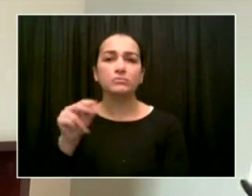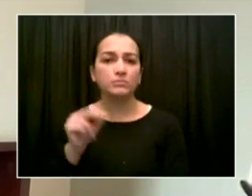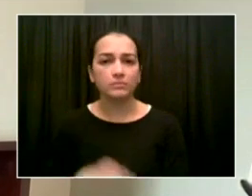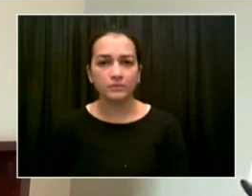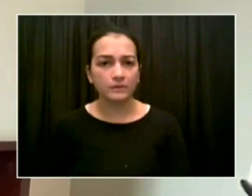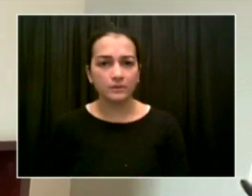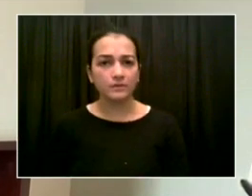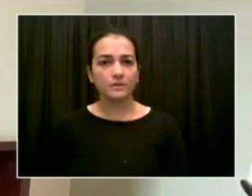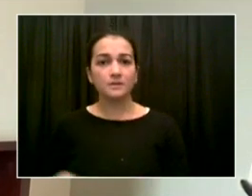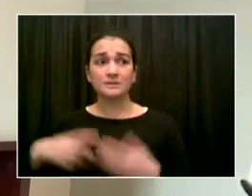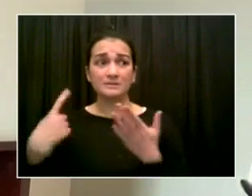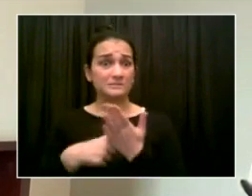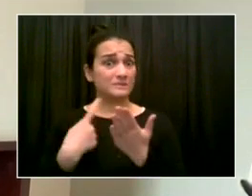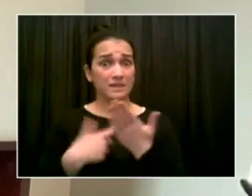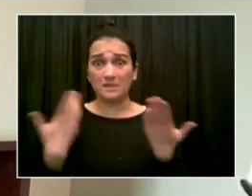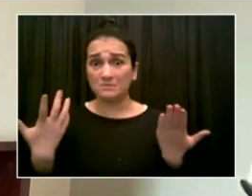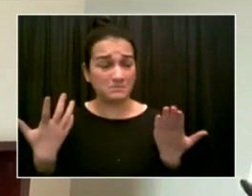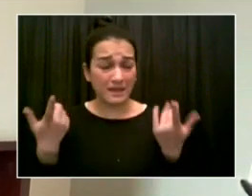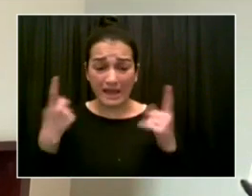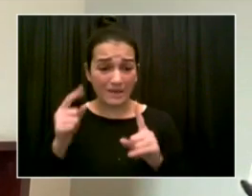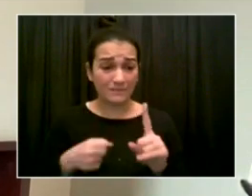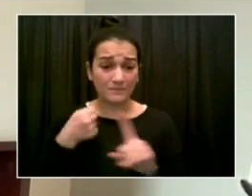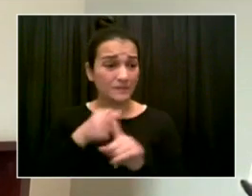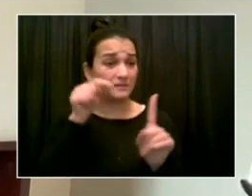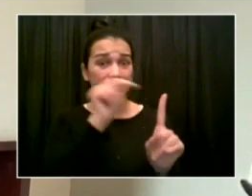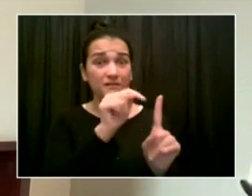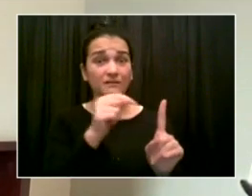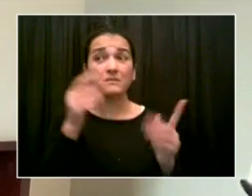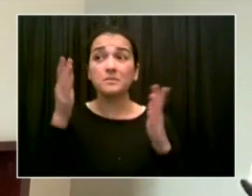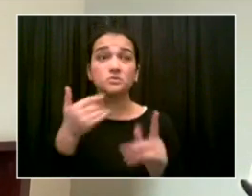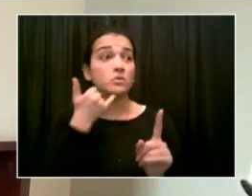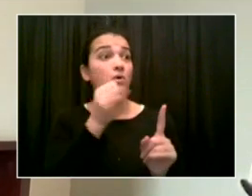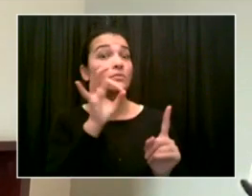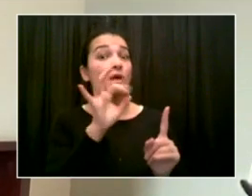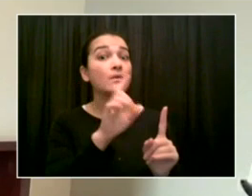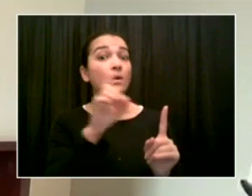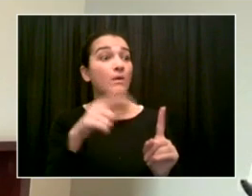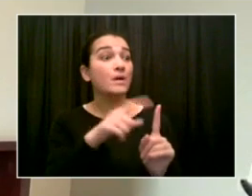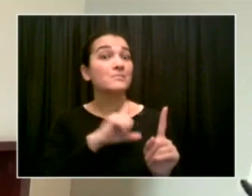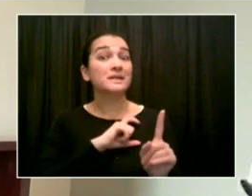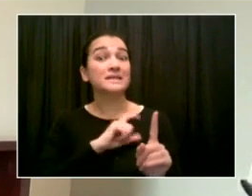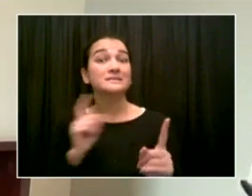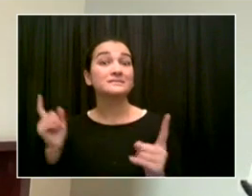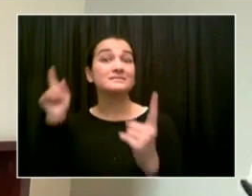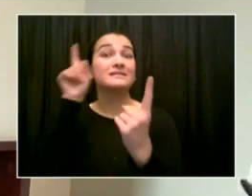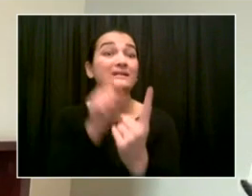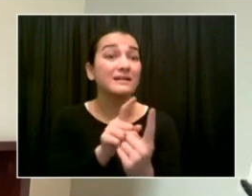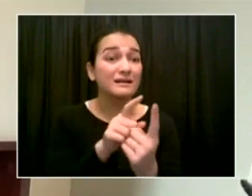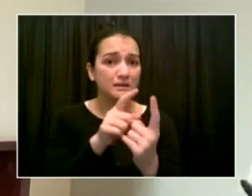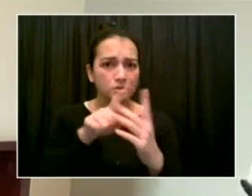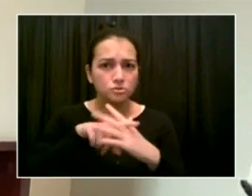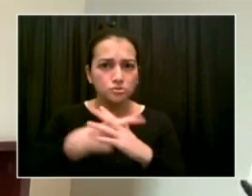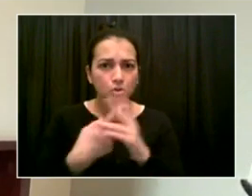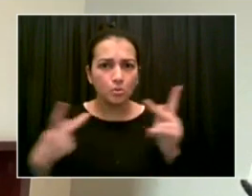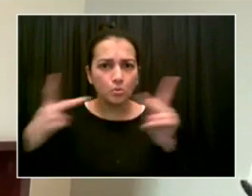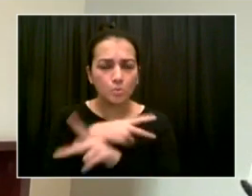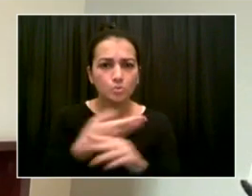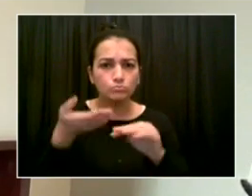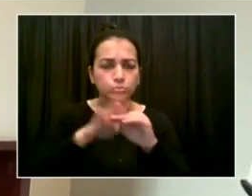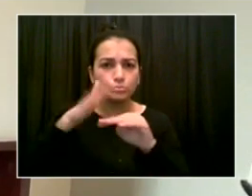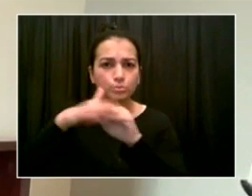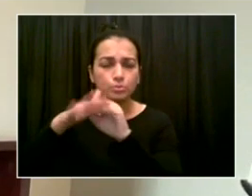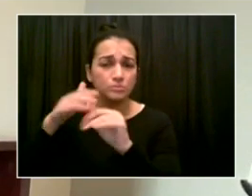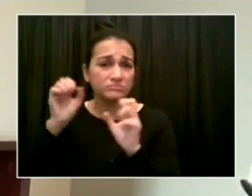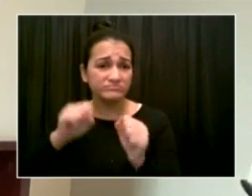I've seen the need firsthand for change in how we equip communities and crisis responders to be able to